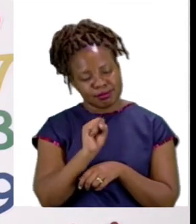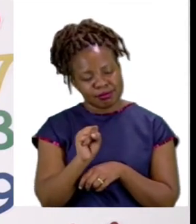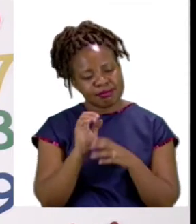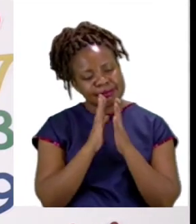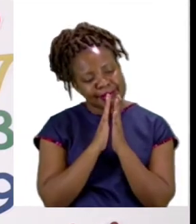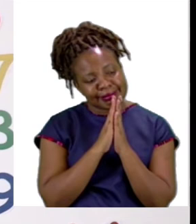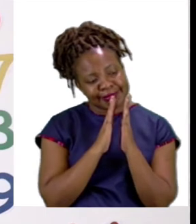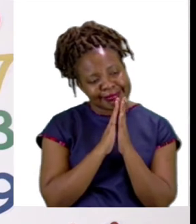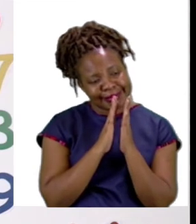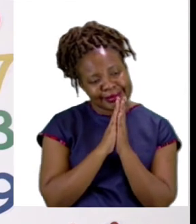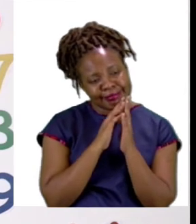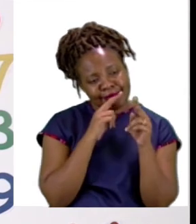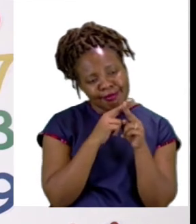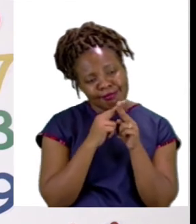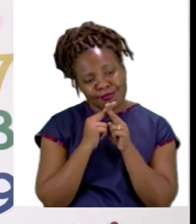Hundreds,